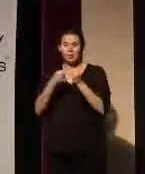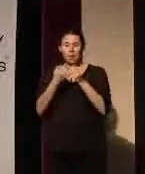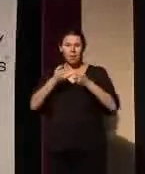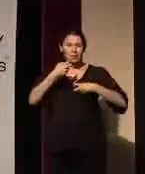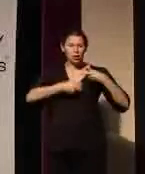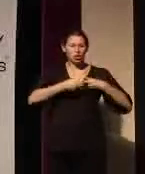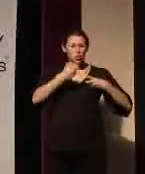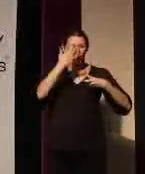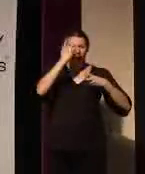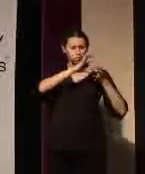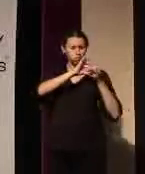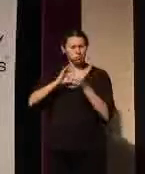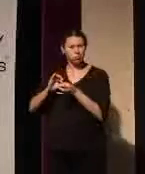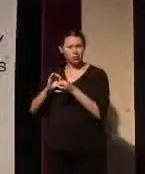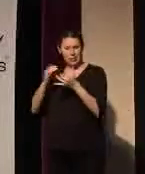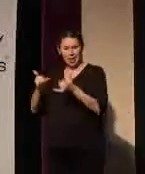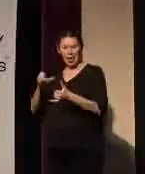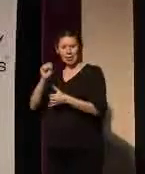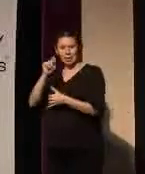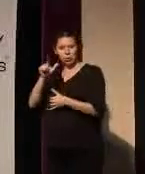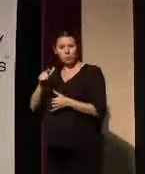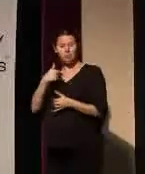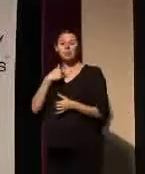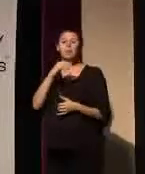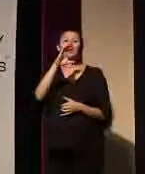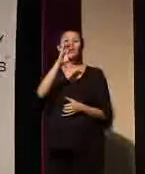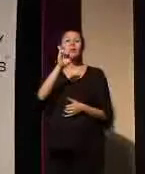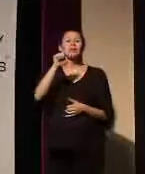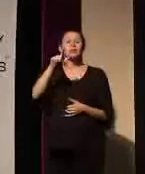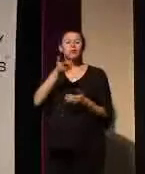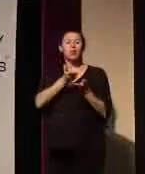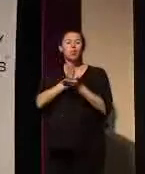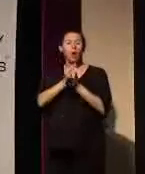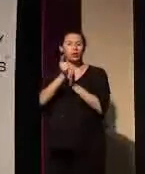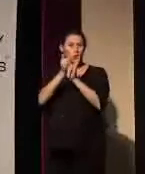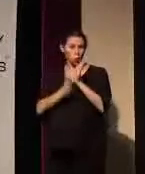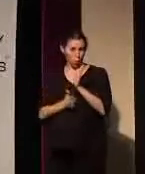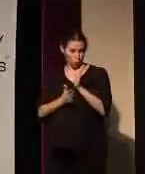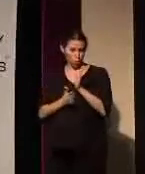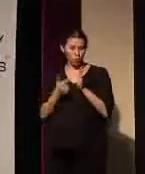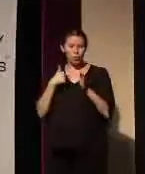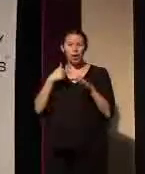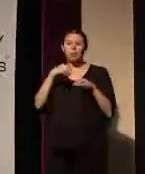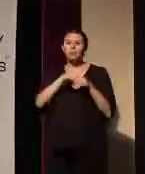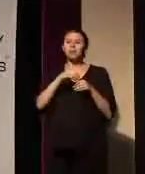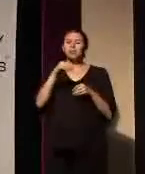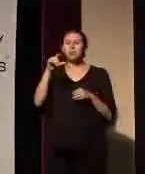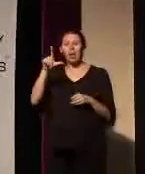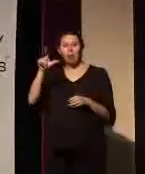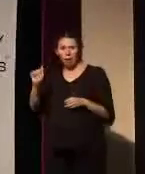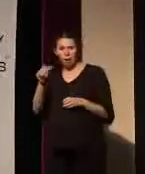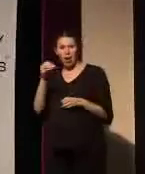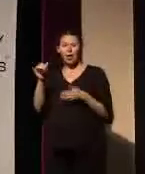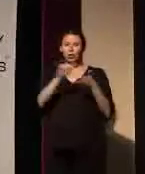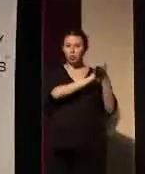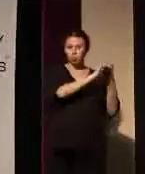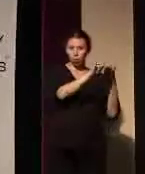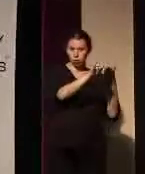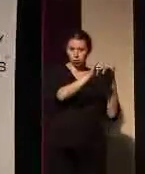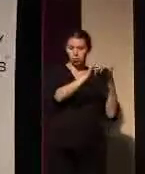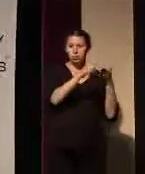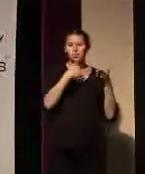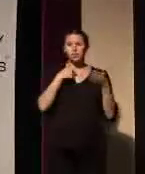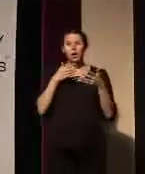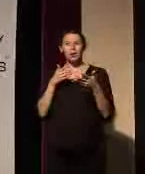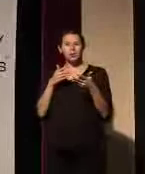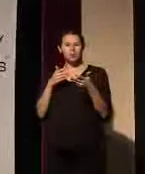today. I'm a civil rights lawyer. I have a civil rights practice in Los Angeles and New York, and I try cases involving excessive